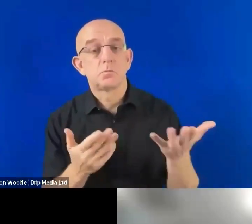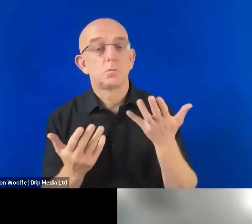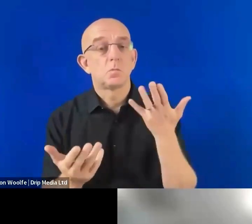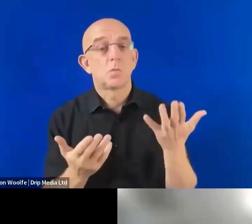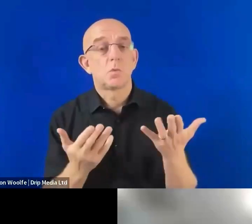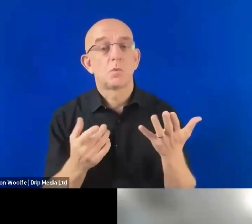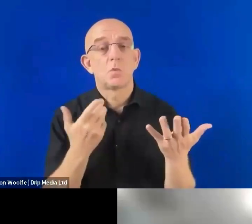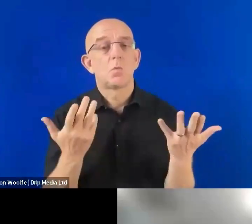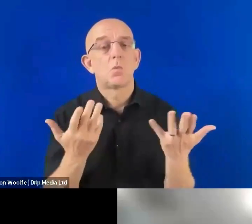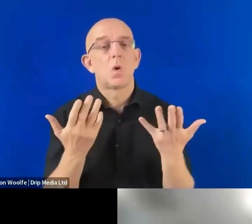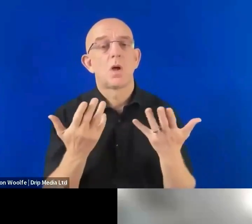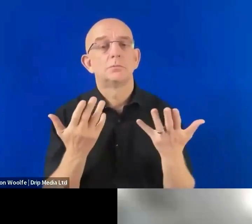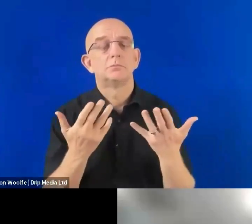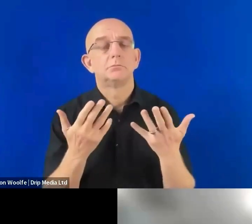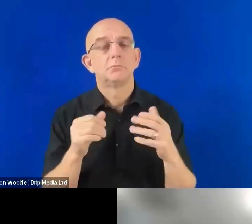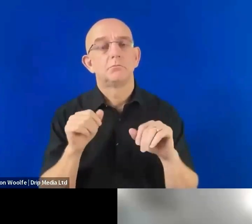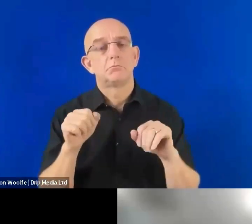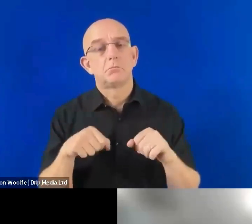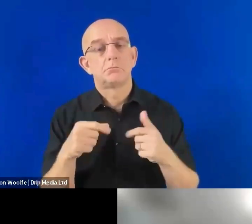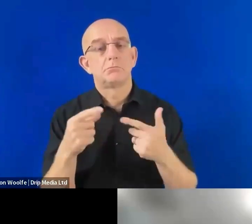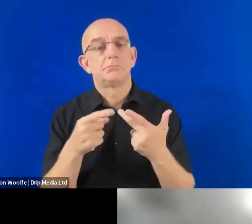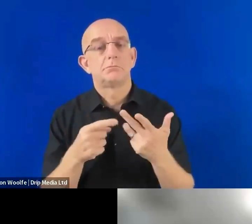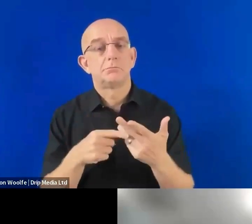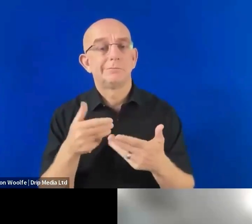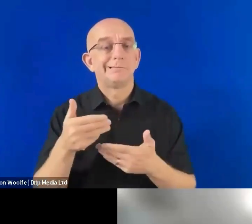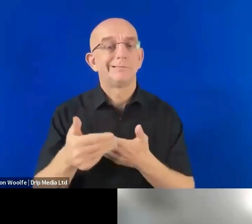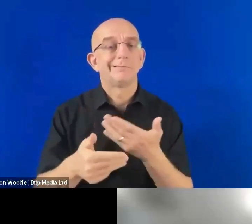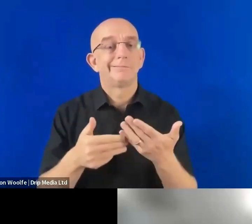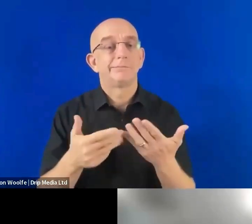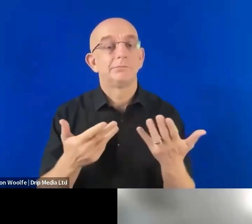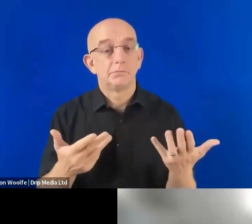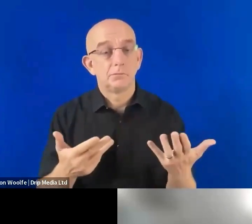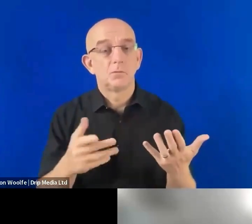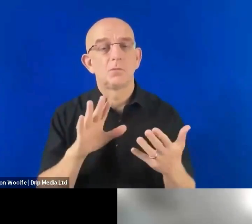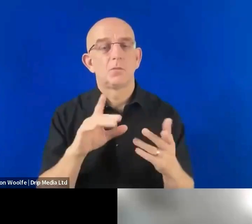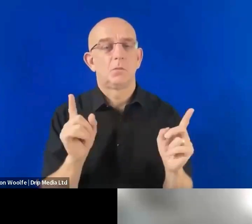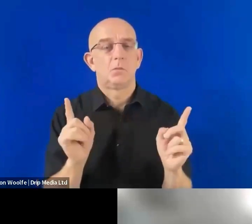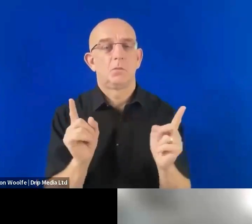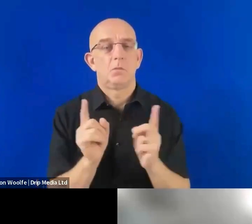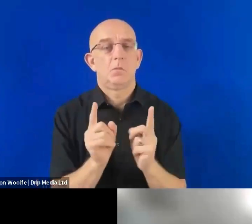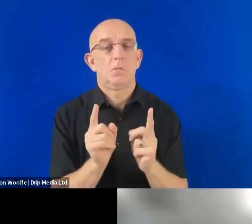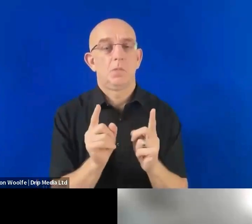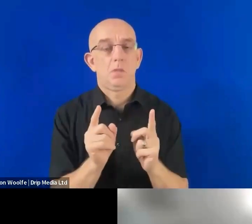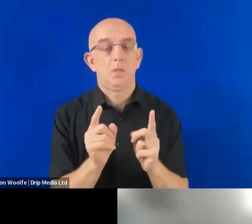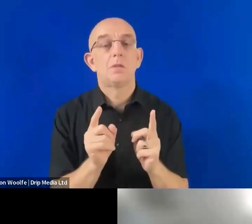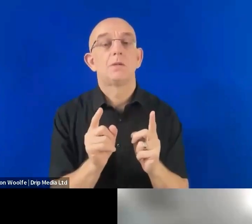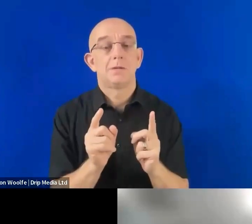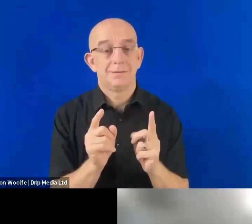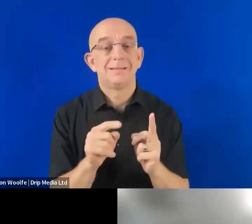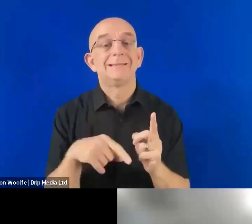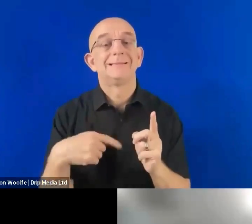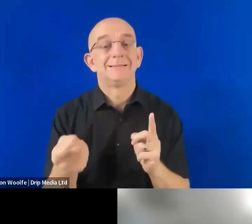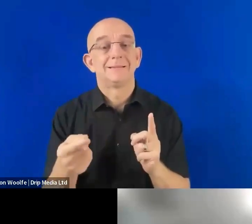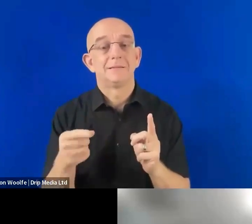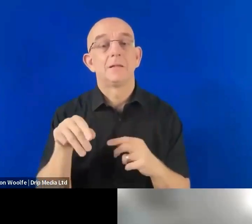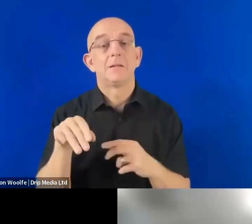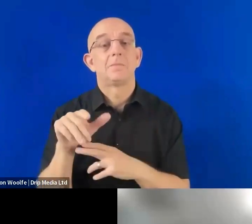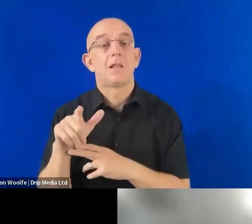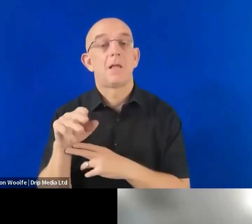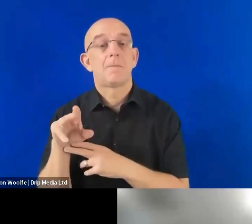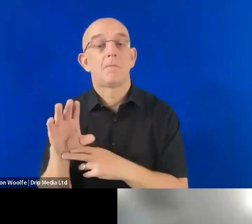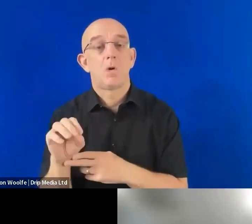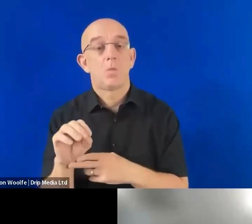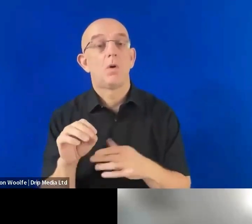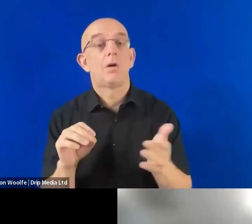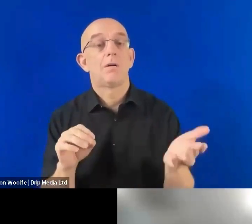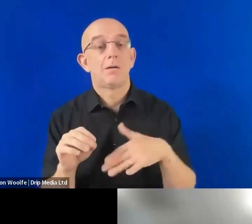step? Is okay? Just very quick, and then while waiting for Malumbo and Thebuho to start answering the other